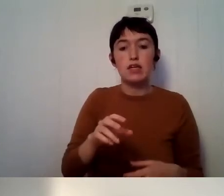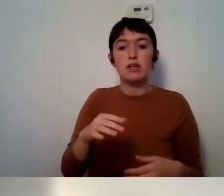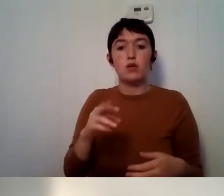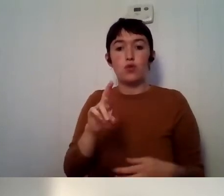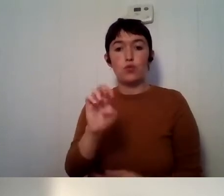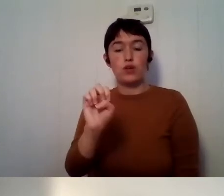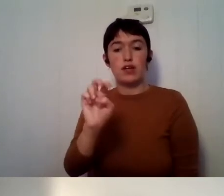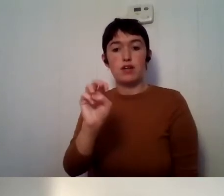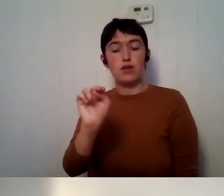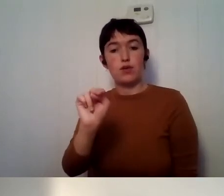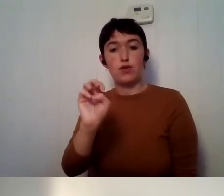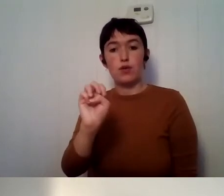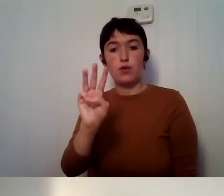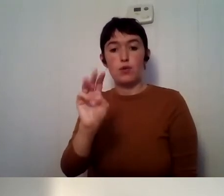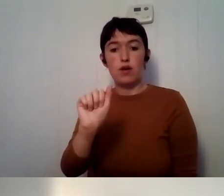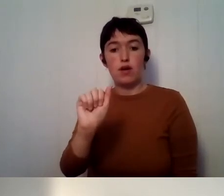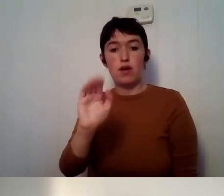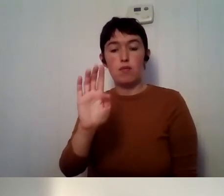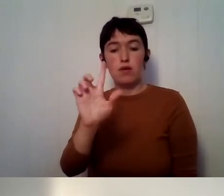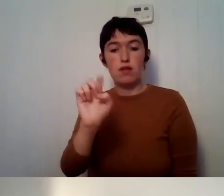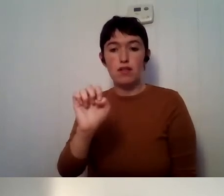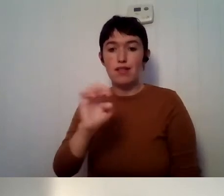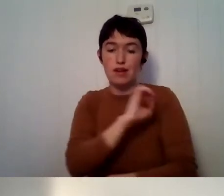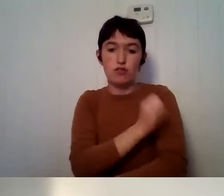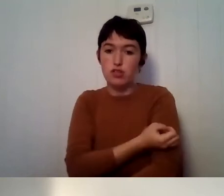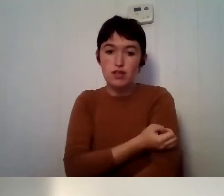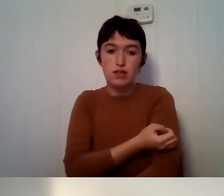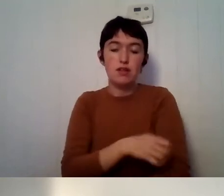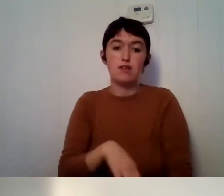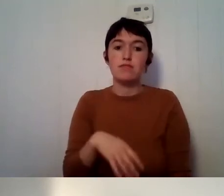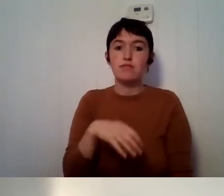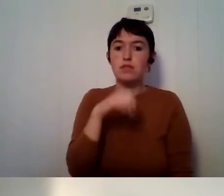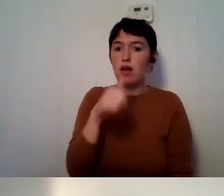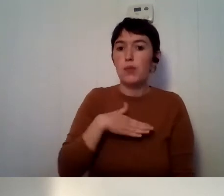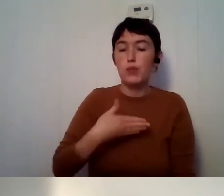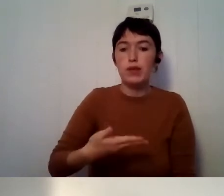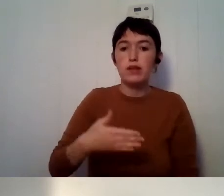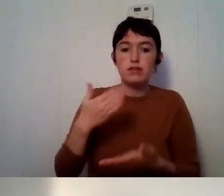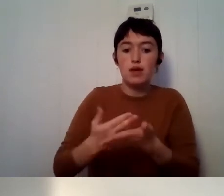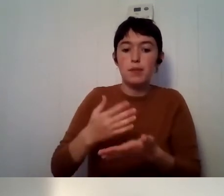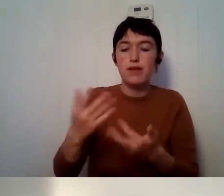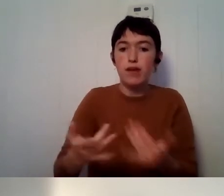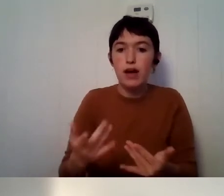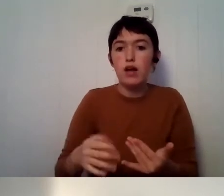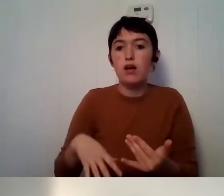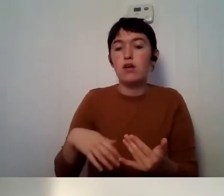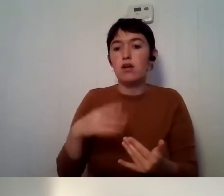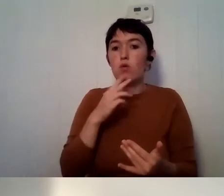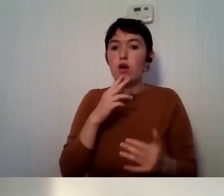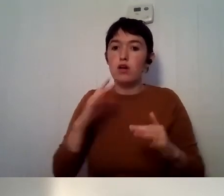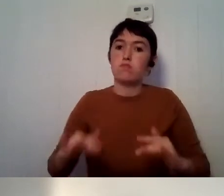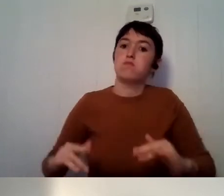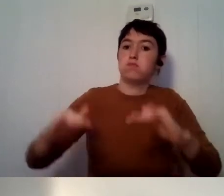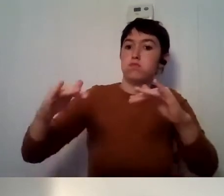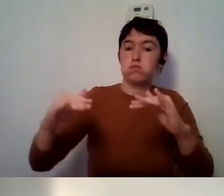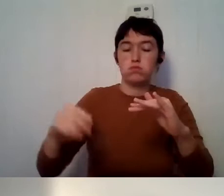not trying to stop the fires and the floods that we're now seeing. I came from Australia 3 weeks ago, and